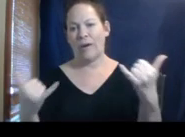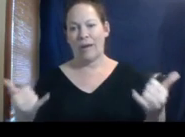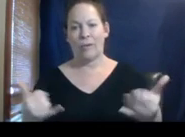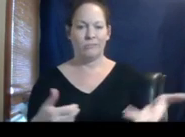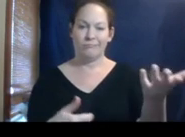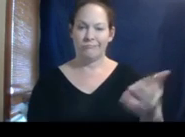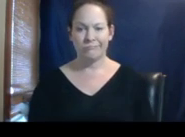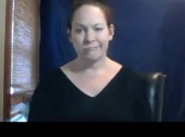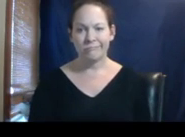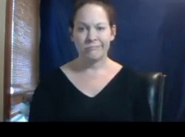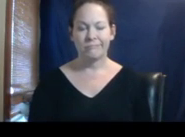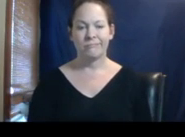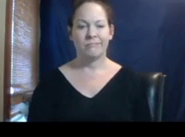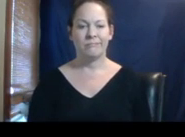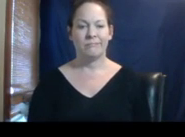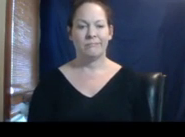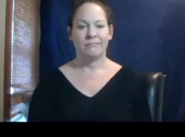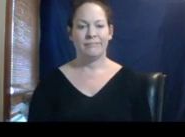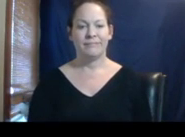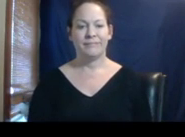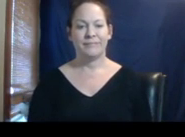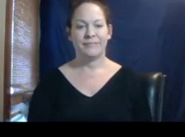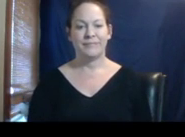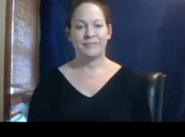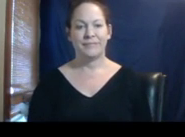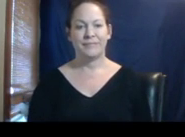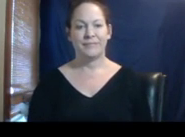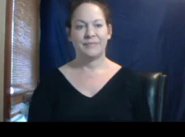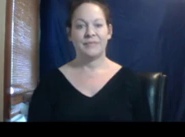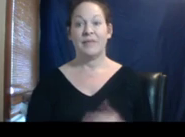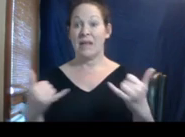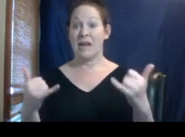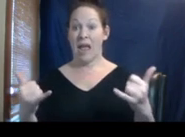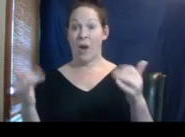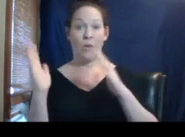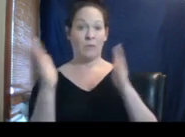doing ideal things. Alright, so the function I want to look at here